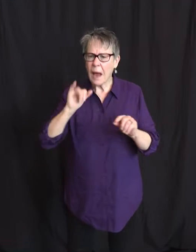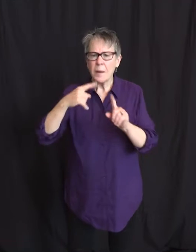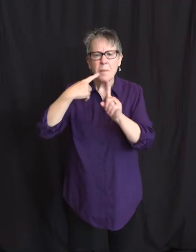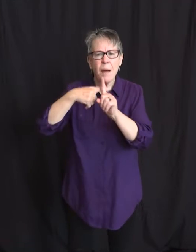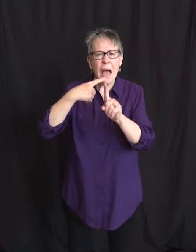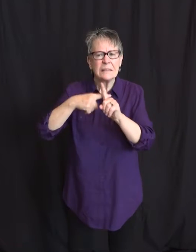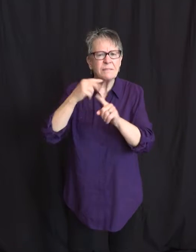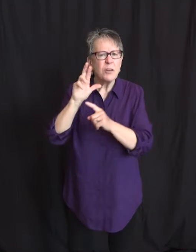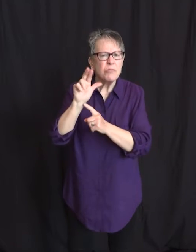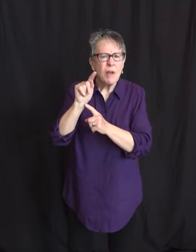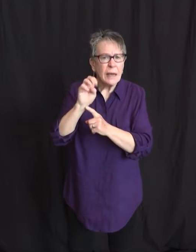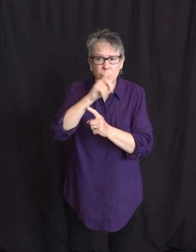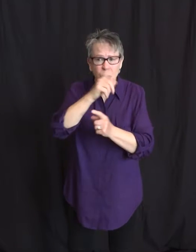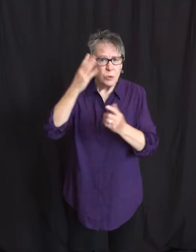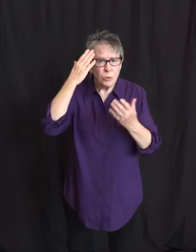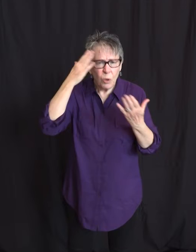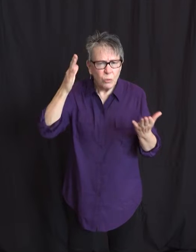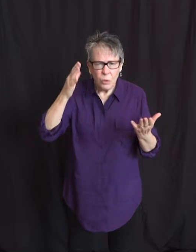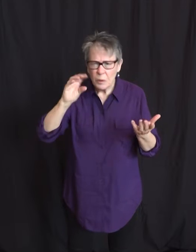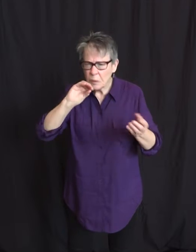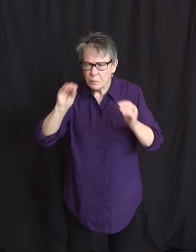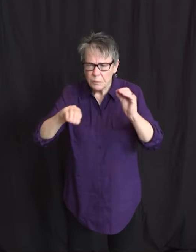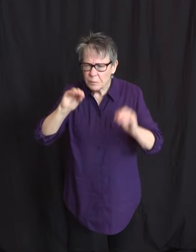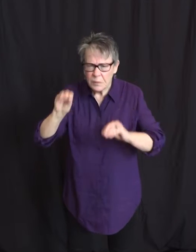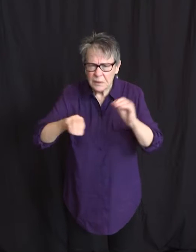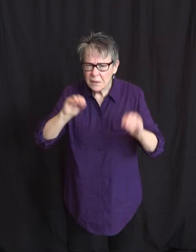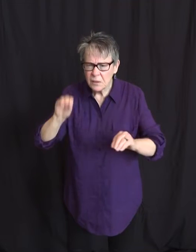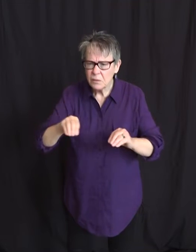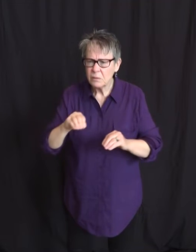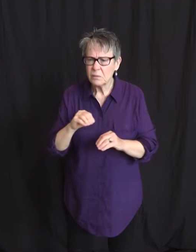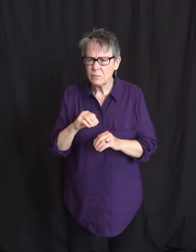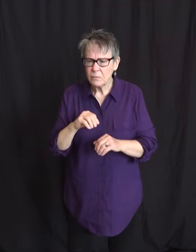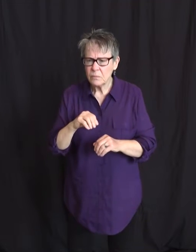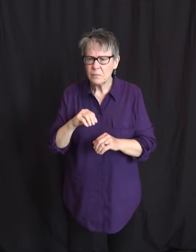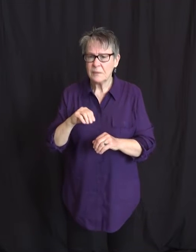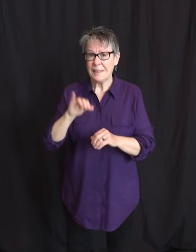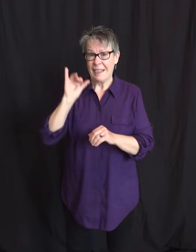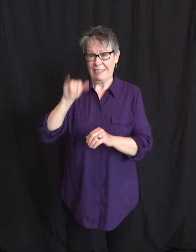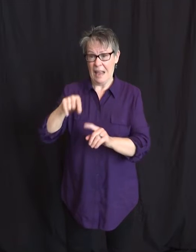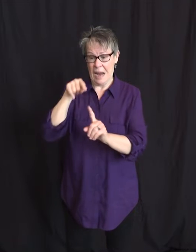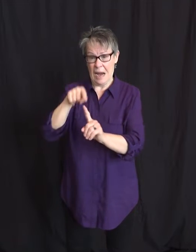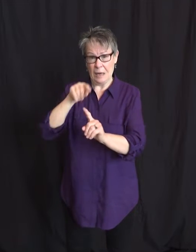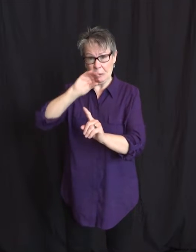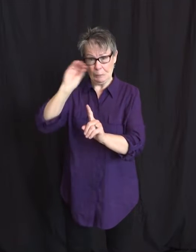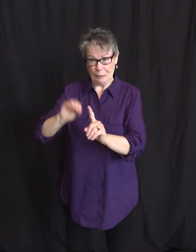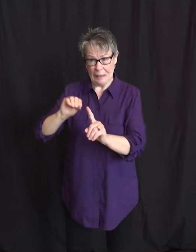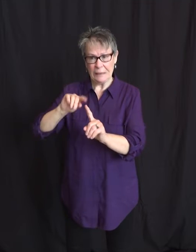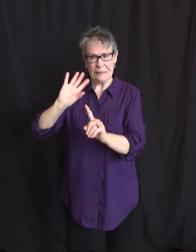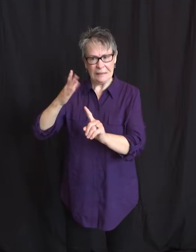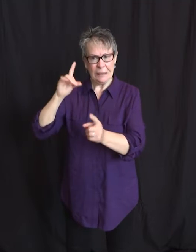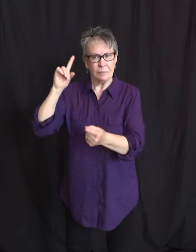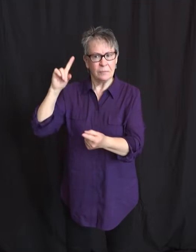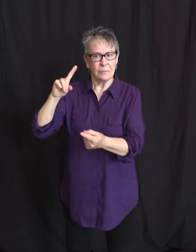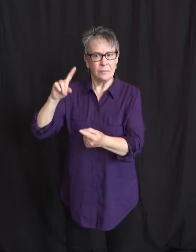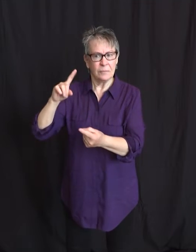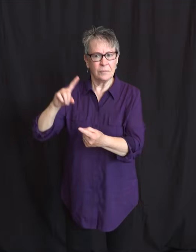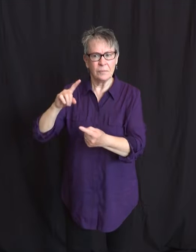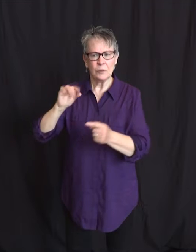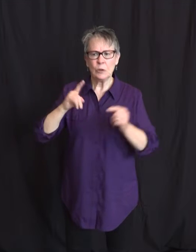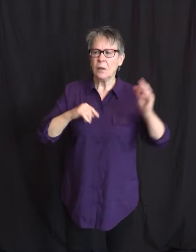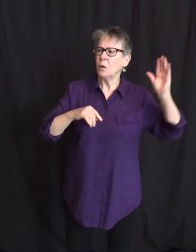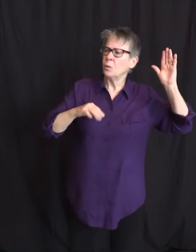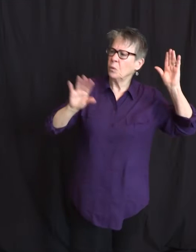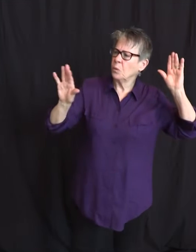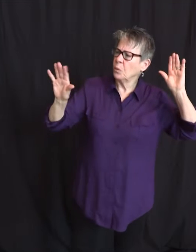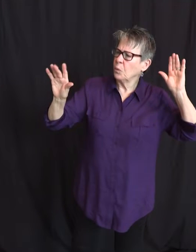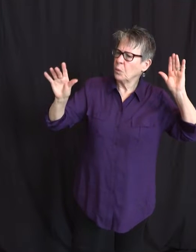been watching every day, that has slowly begun to drift down over the past week. Either you or Ed, any color